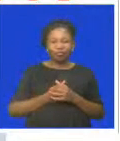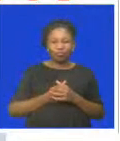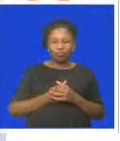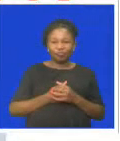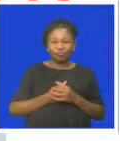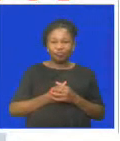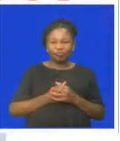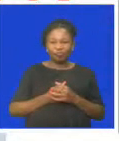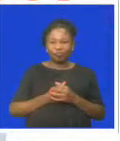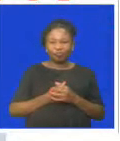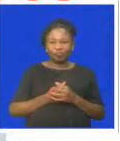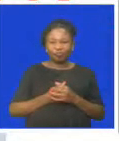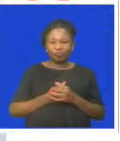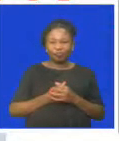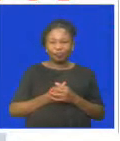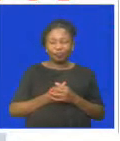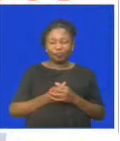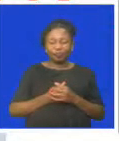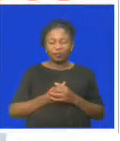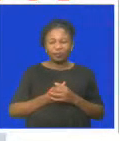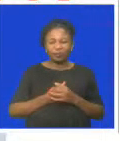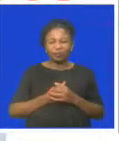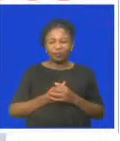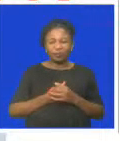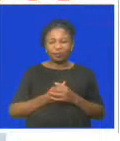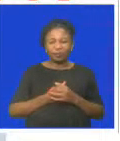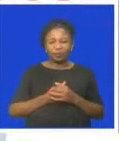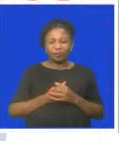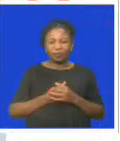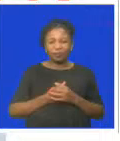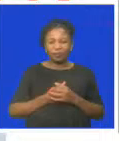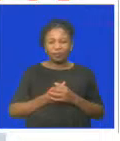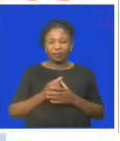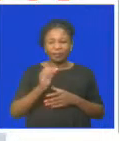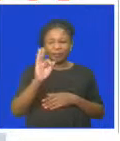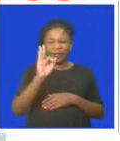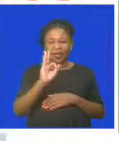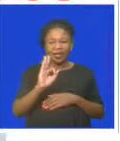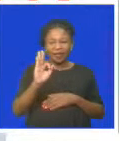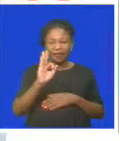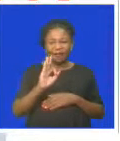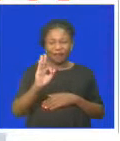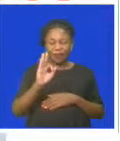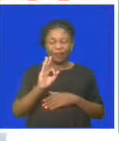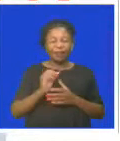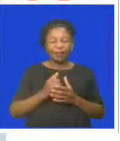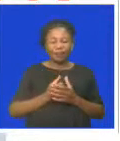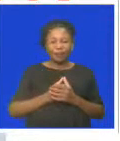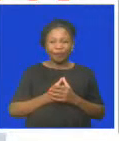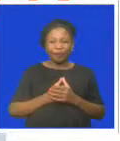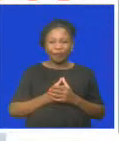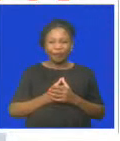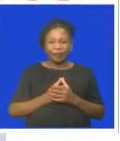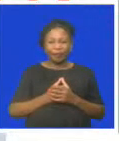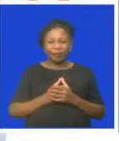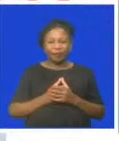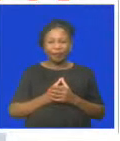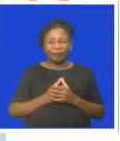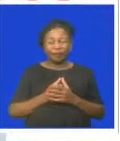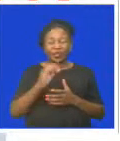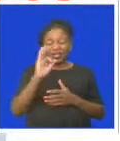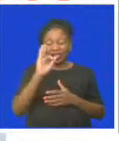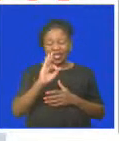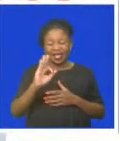Oh, good girl, good boy, my dear learner. That lady, she's a farmer. The last